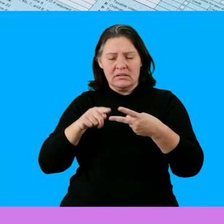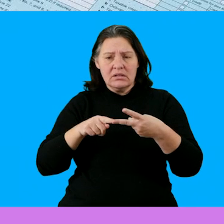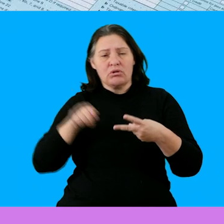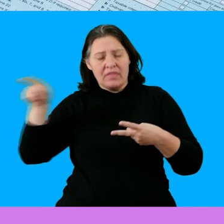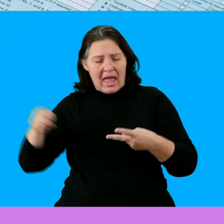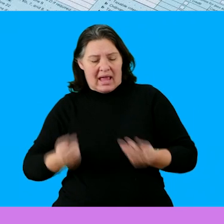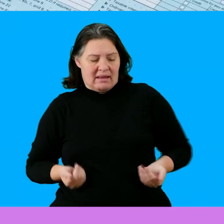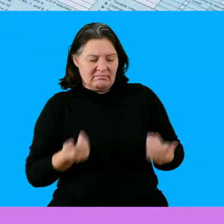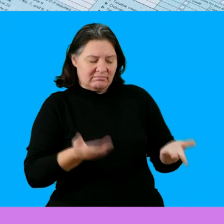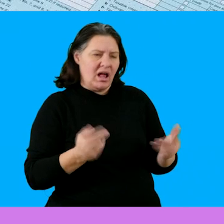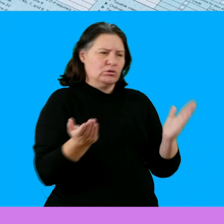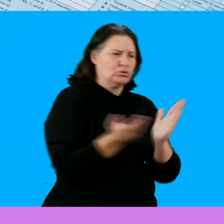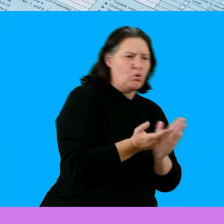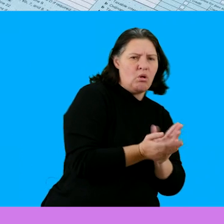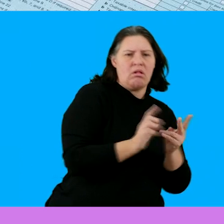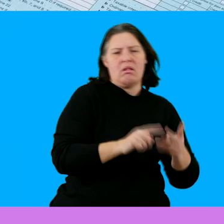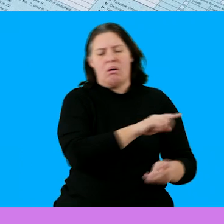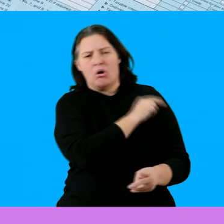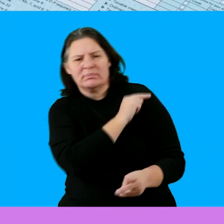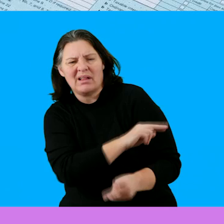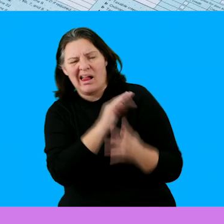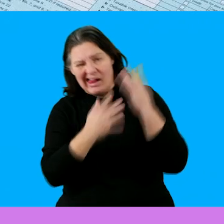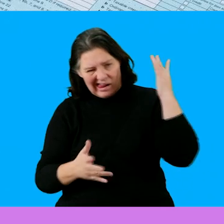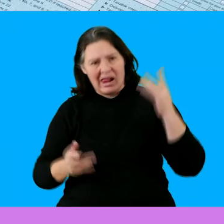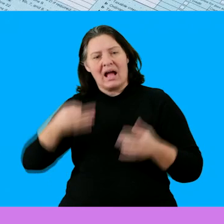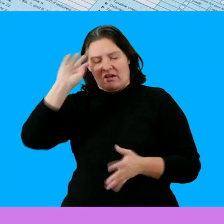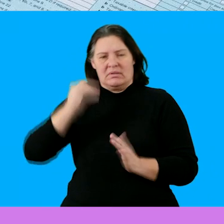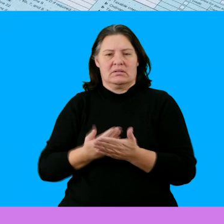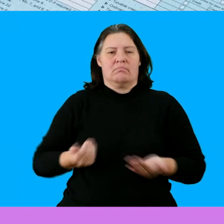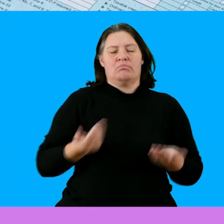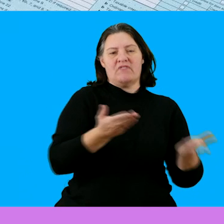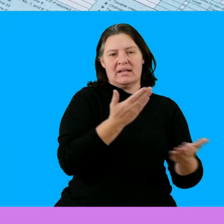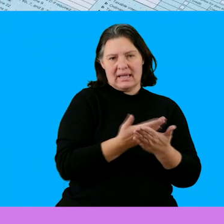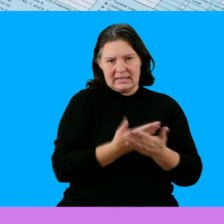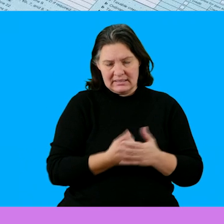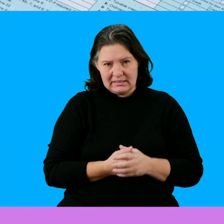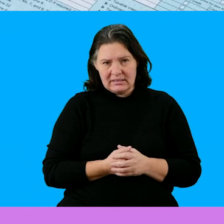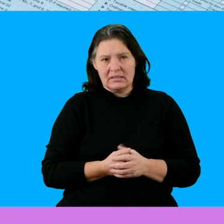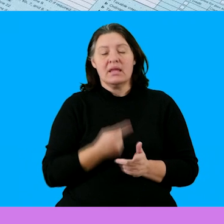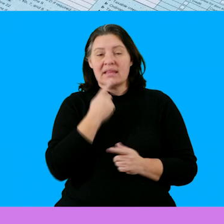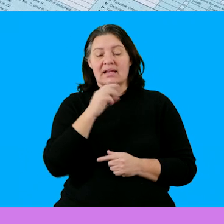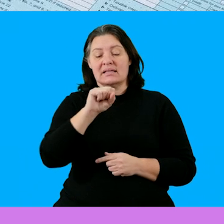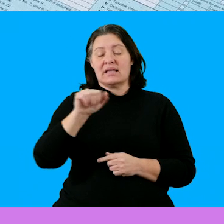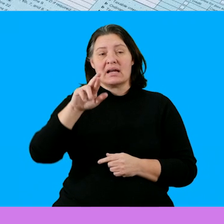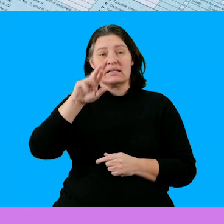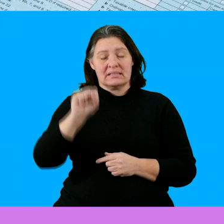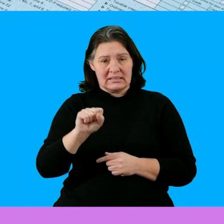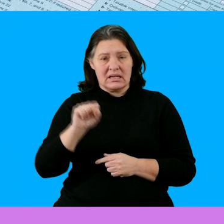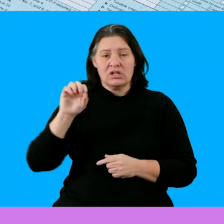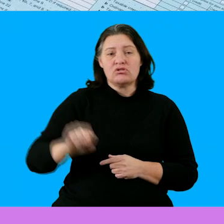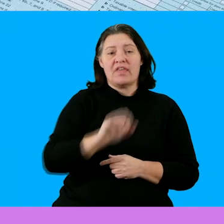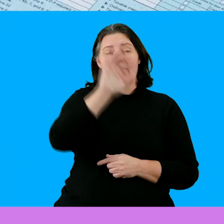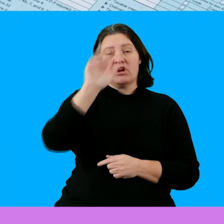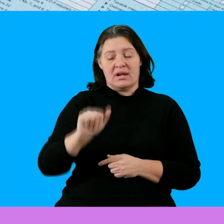and services, for example, schools, hospitals, etc. Then we already spoke about this. SARS is the South